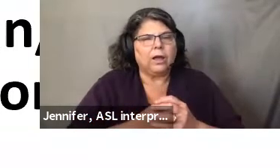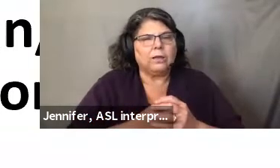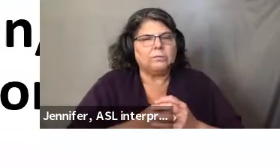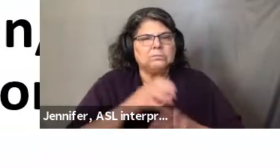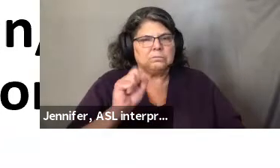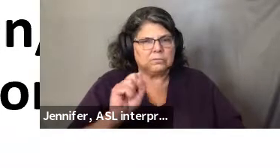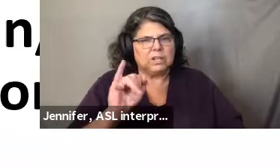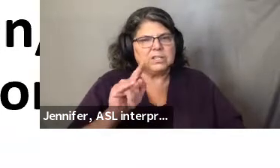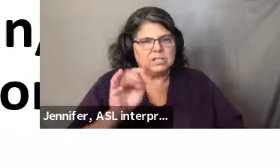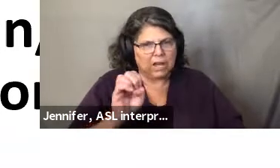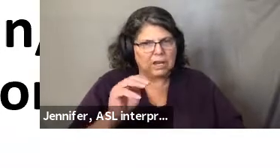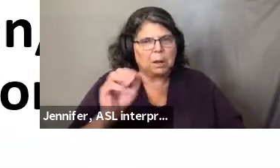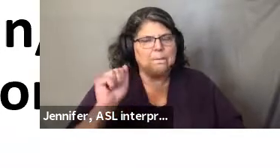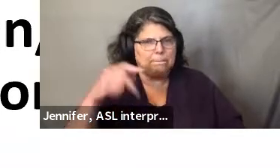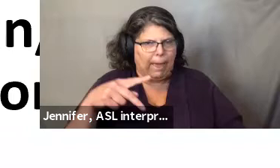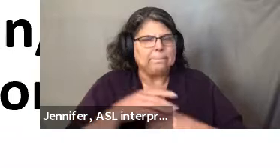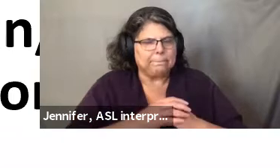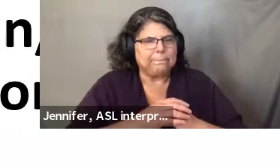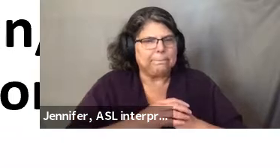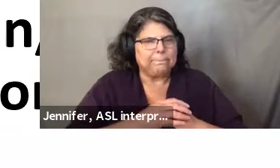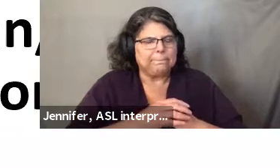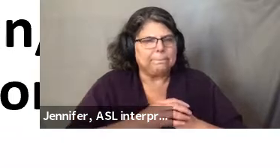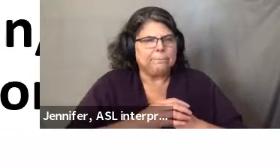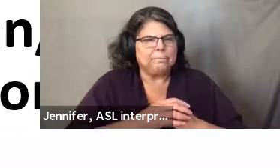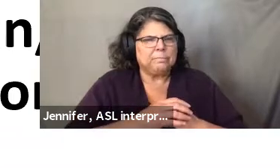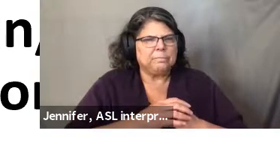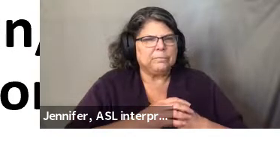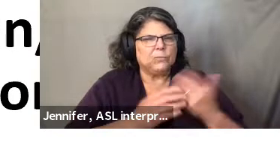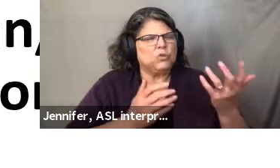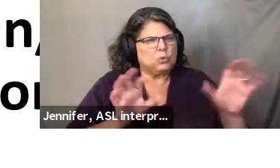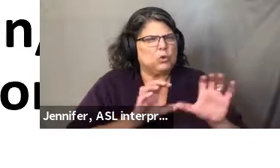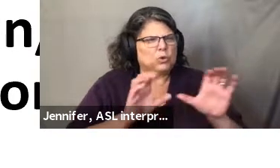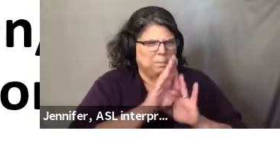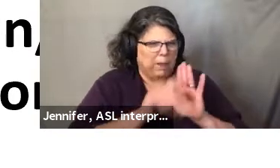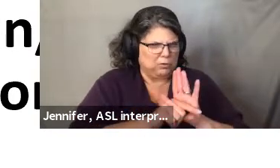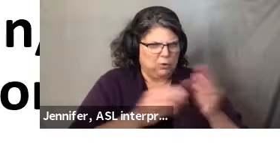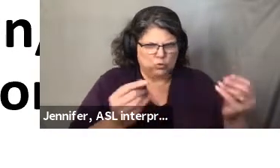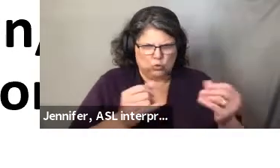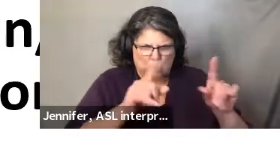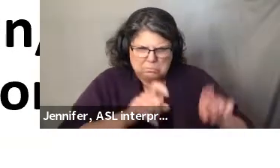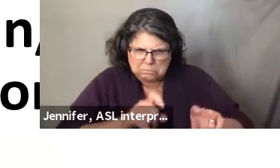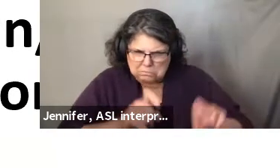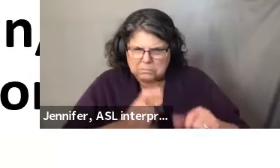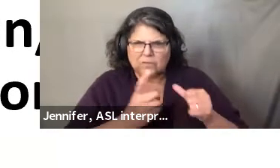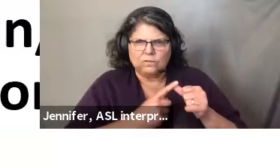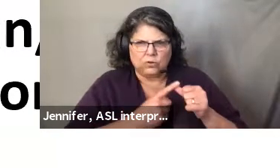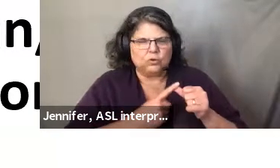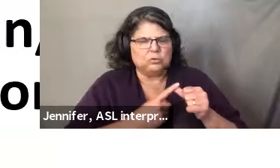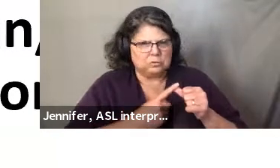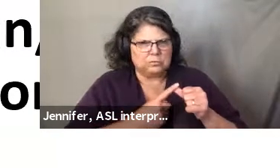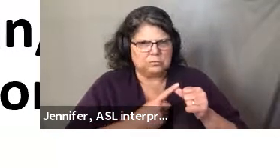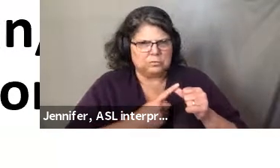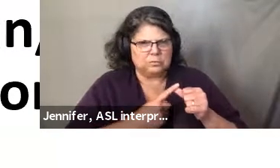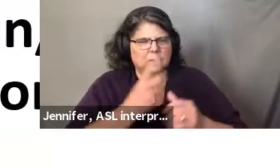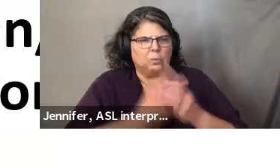map, including, so we do some background soil sampling at first. on and off the